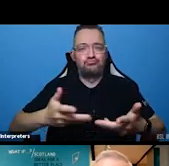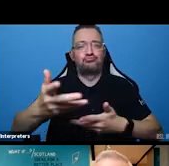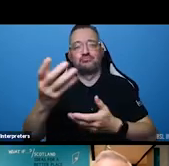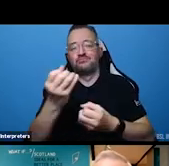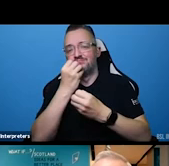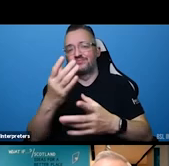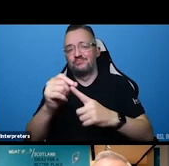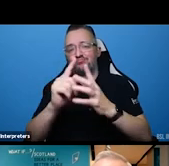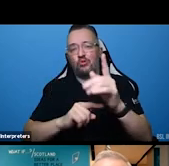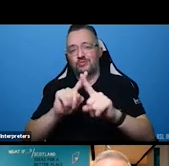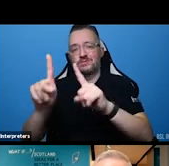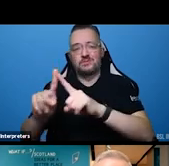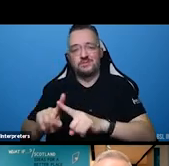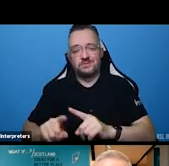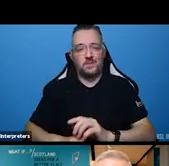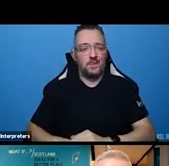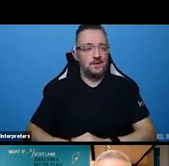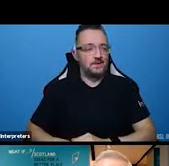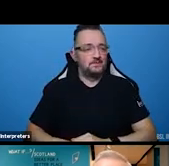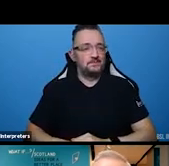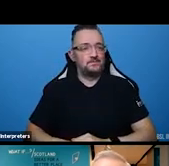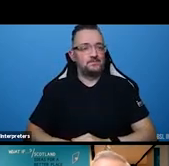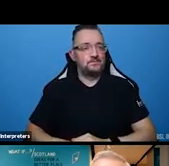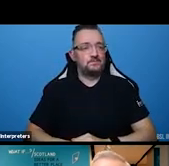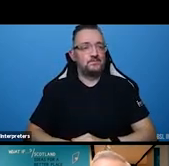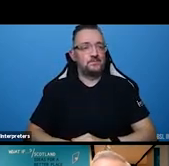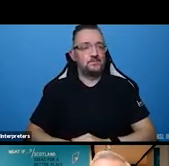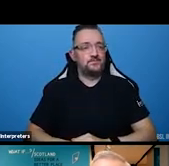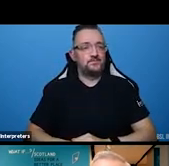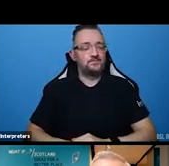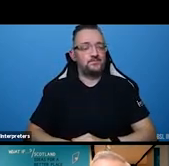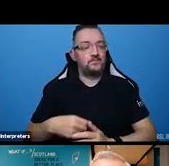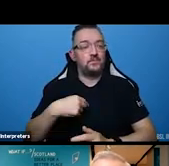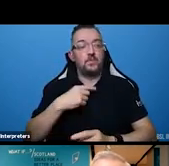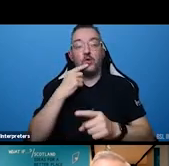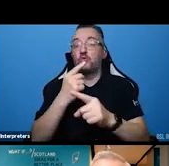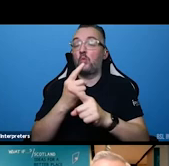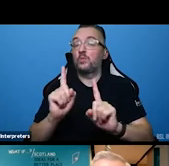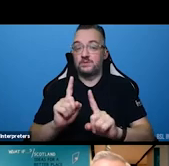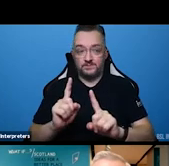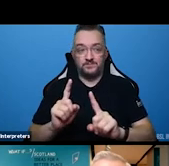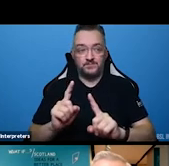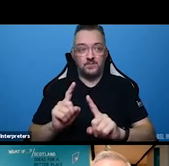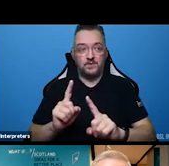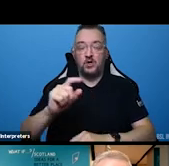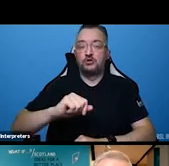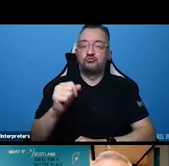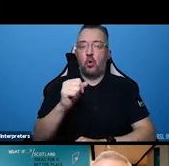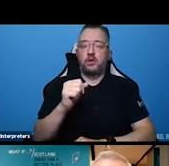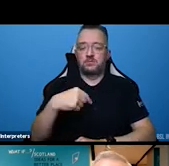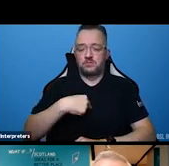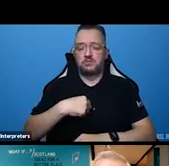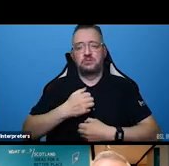projects we've all been looking at this evening. So, I'm going to talk about Scotland's contribution